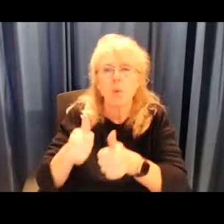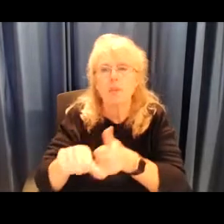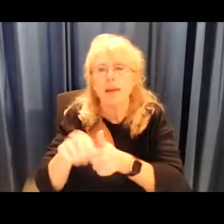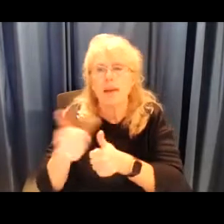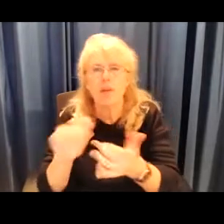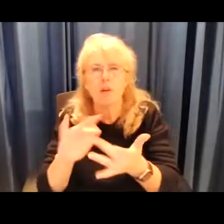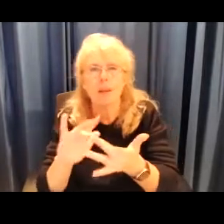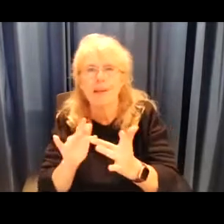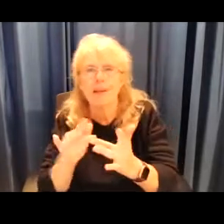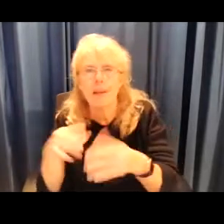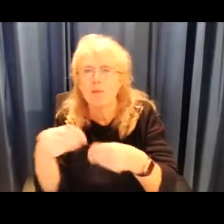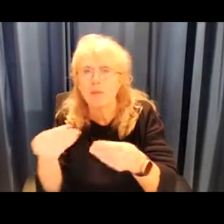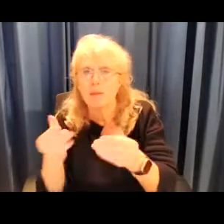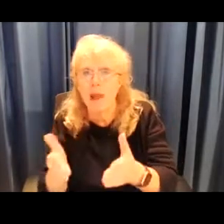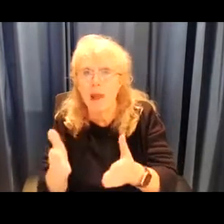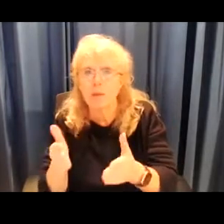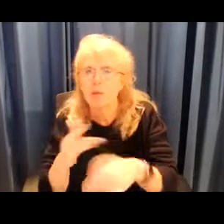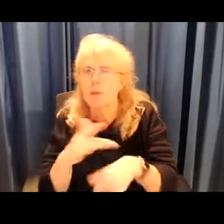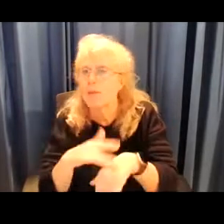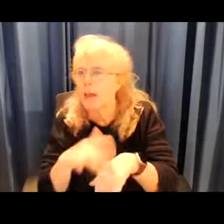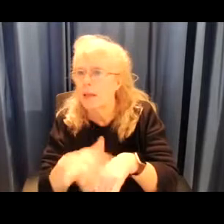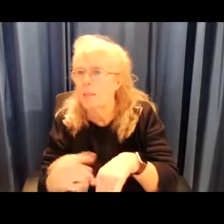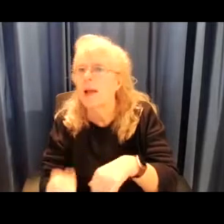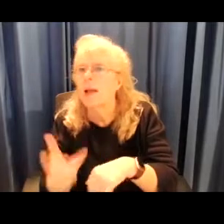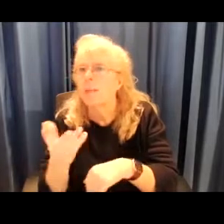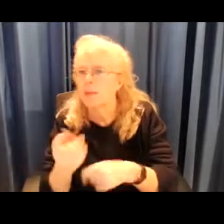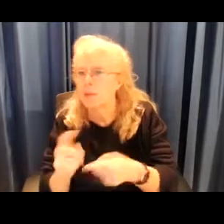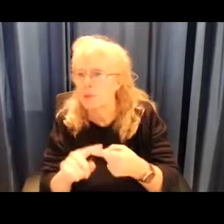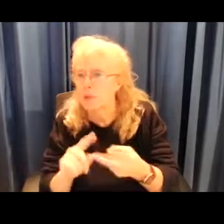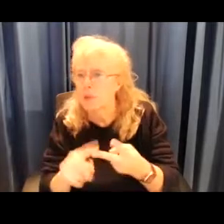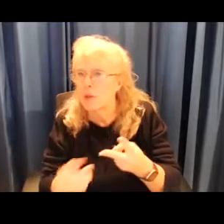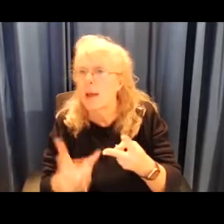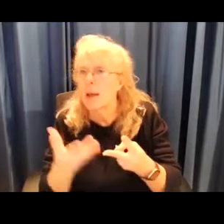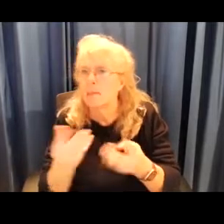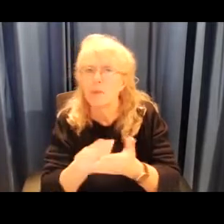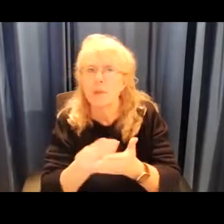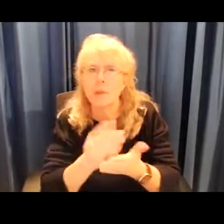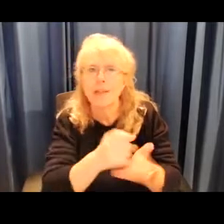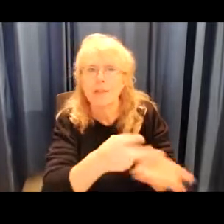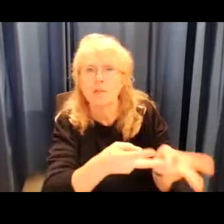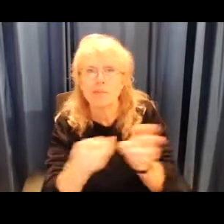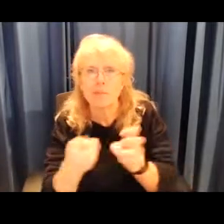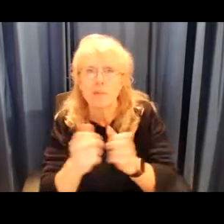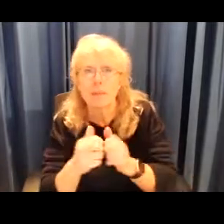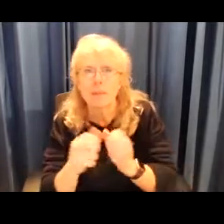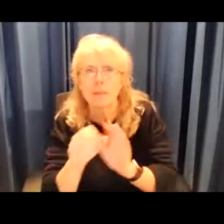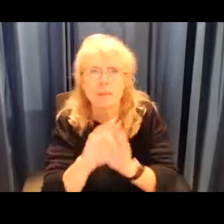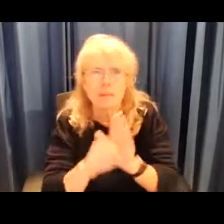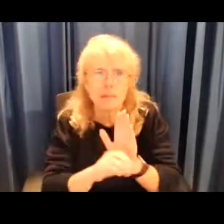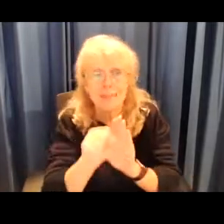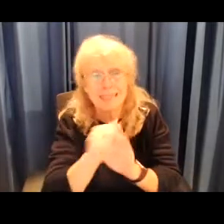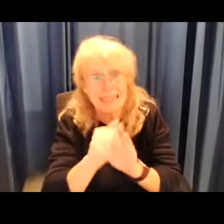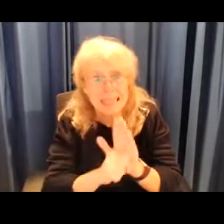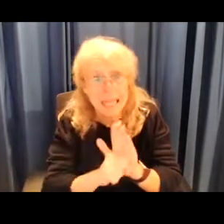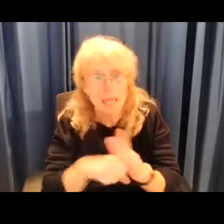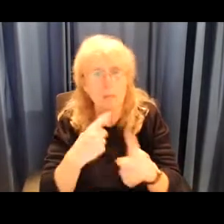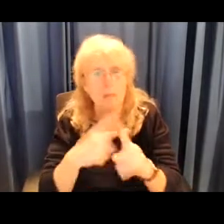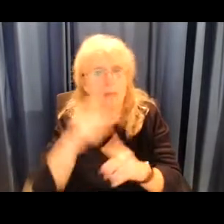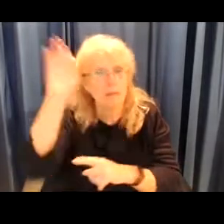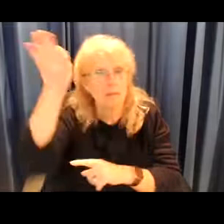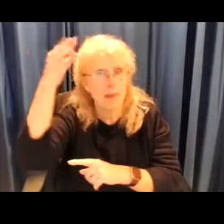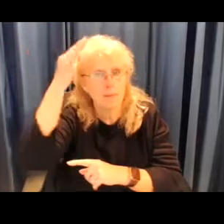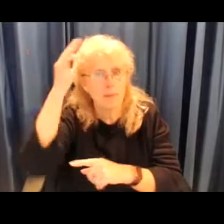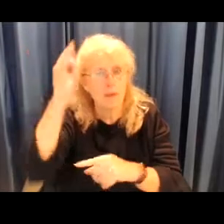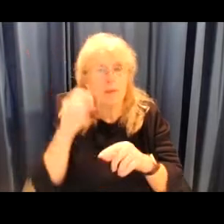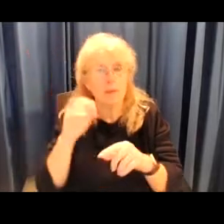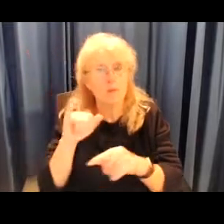are available, what the costs are, how much money we need to get from the feds and the state. But yes, we're moving ahead on